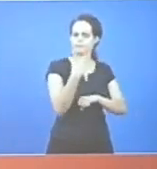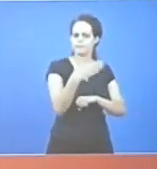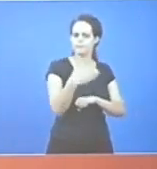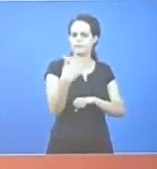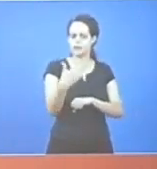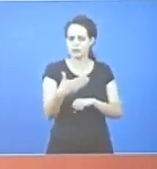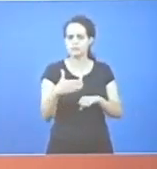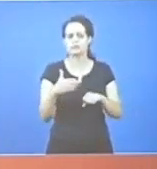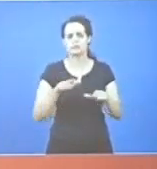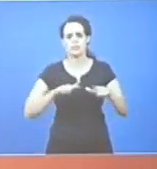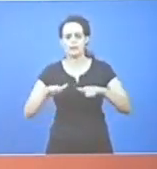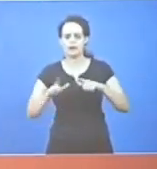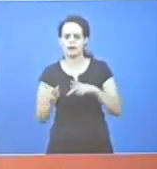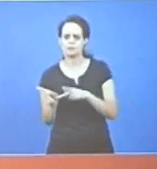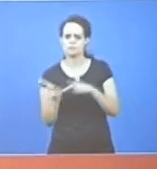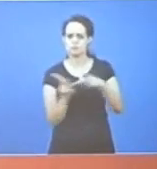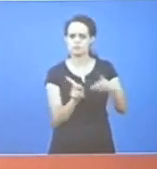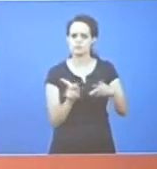abroad,